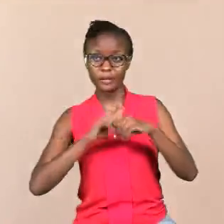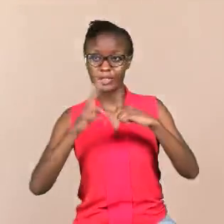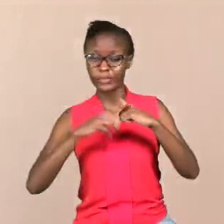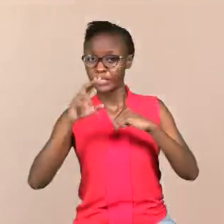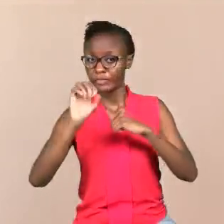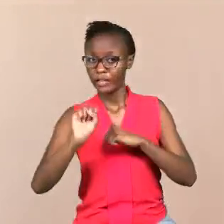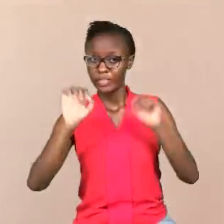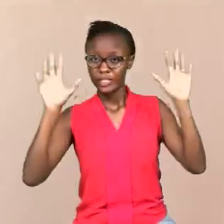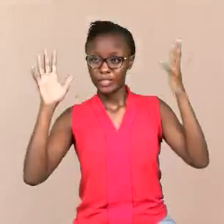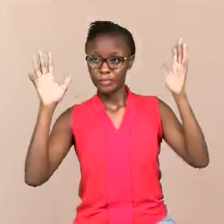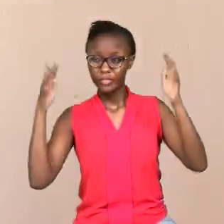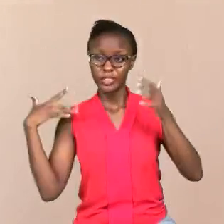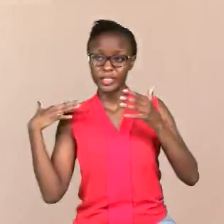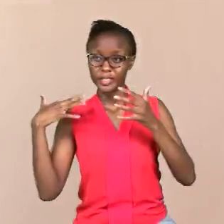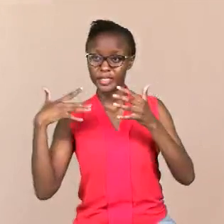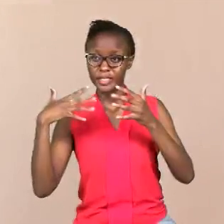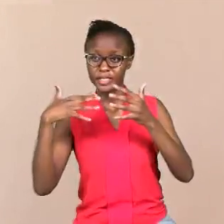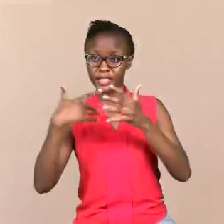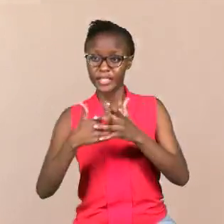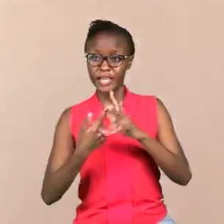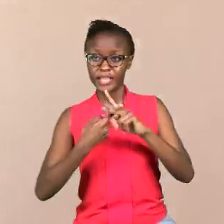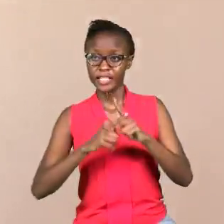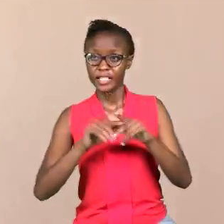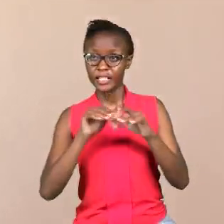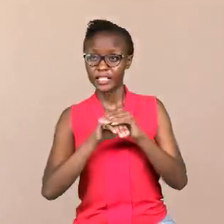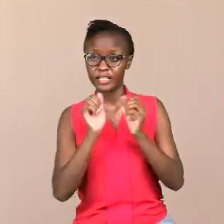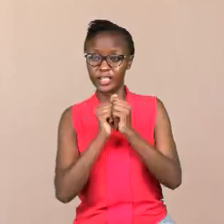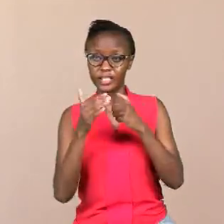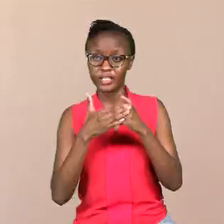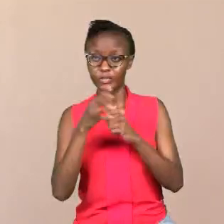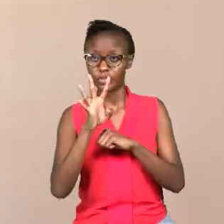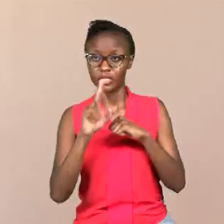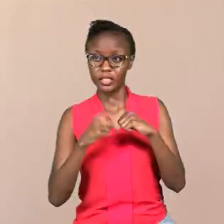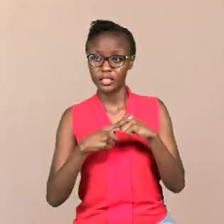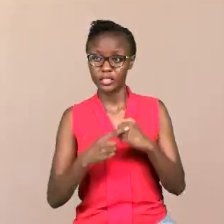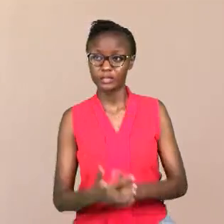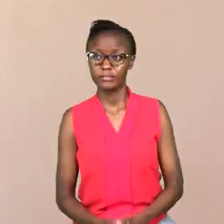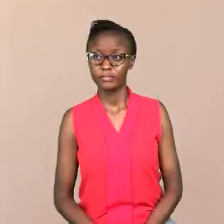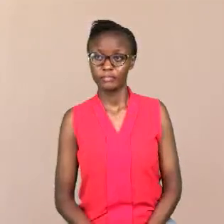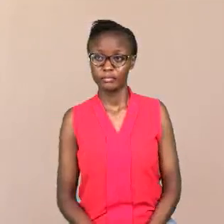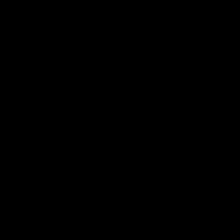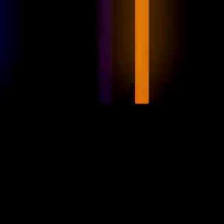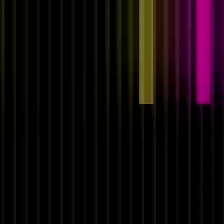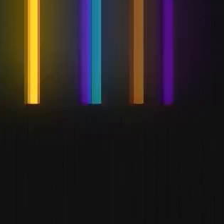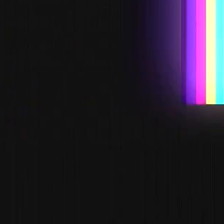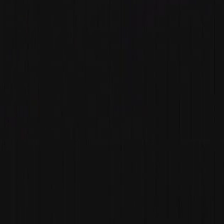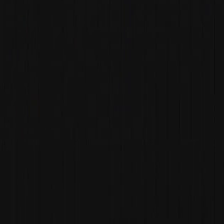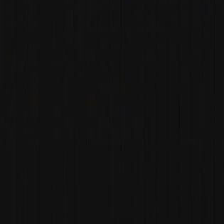anniversary since it was gazetted in 1946. Chepto Boit, Switch TV.